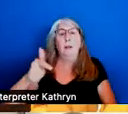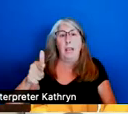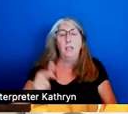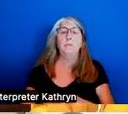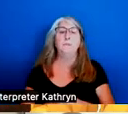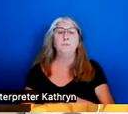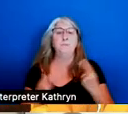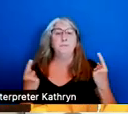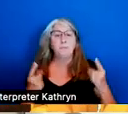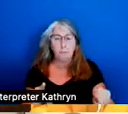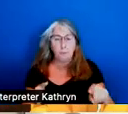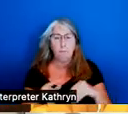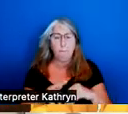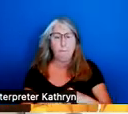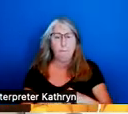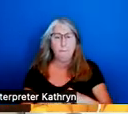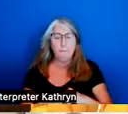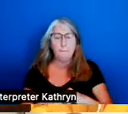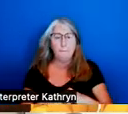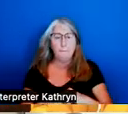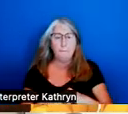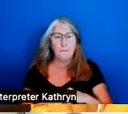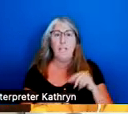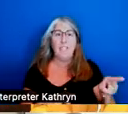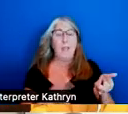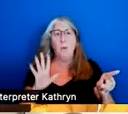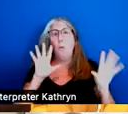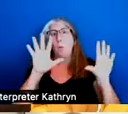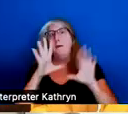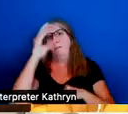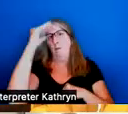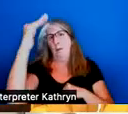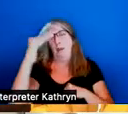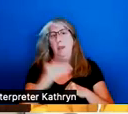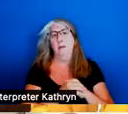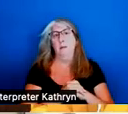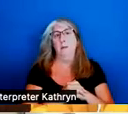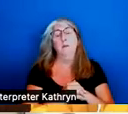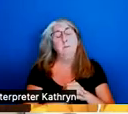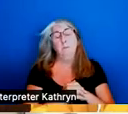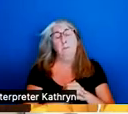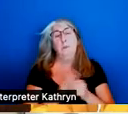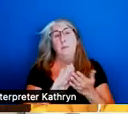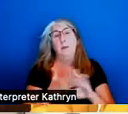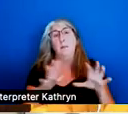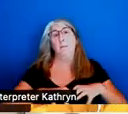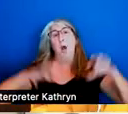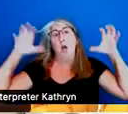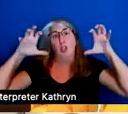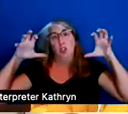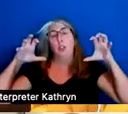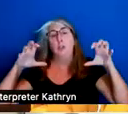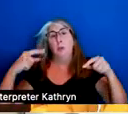and the charming guy became, I will call him a monster. I'm sorry, but to me, that's how